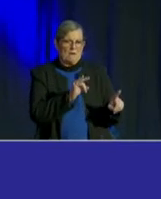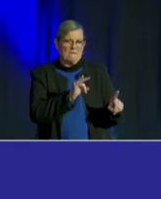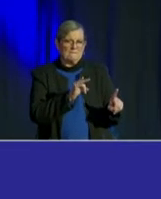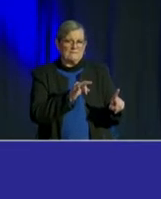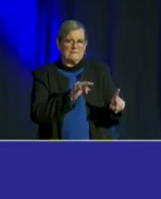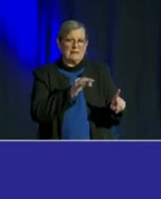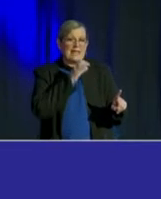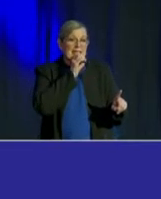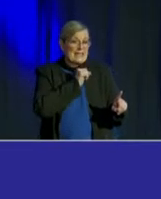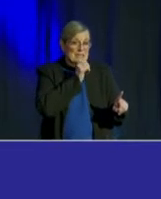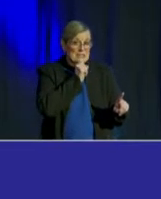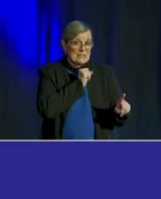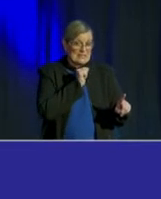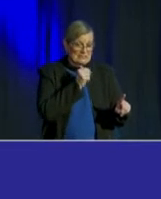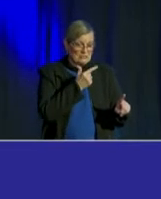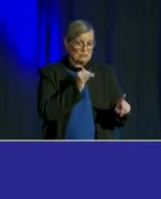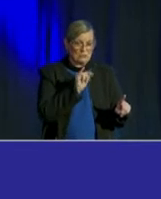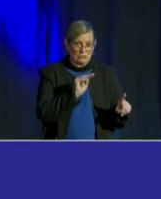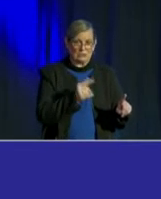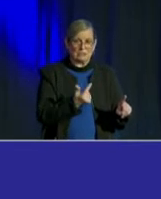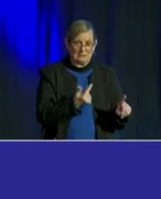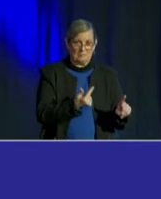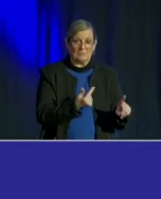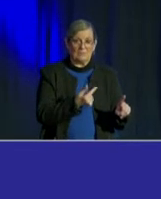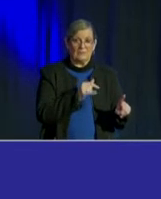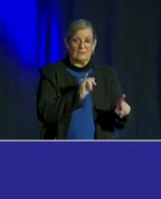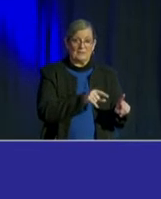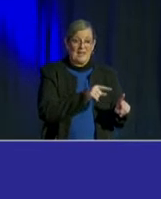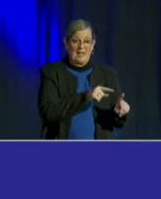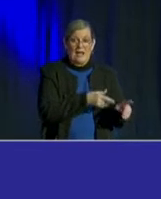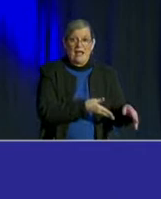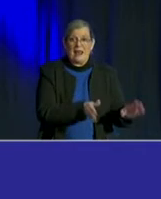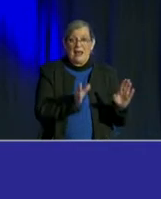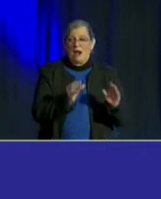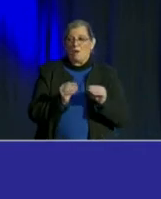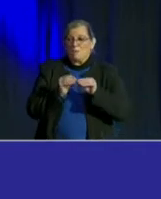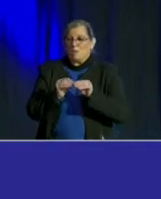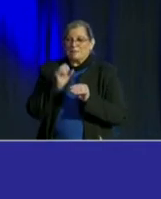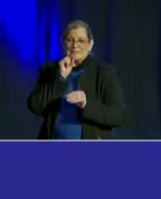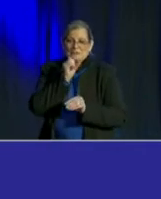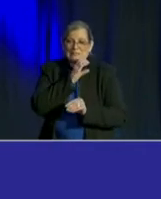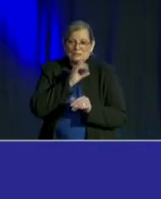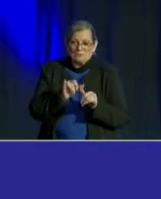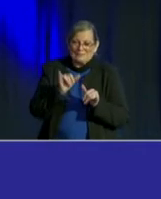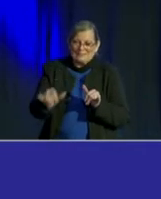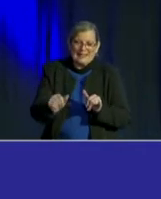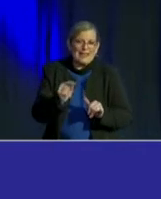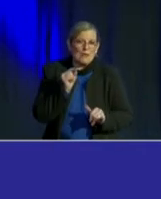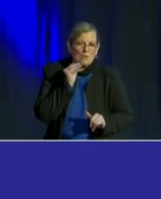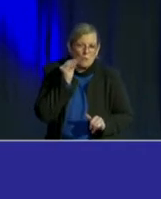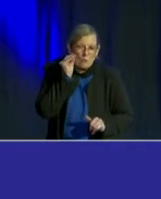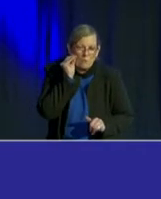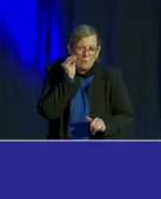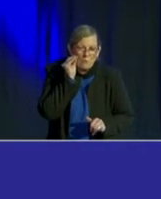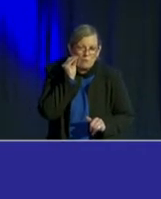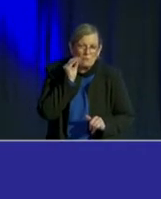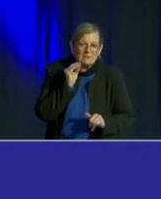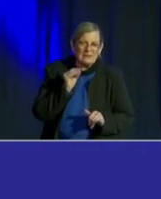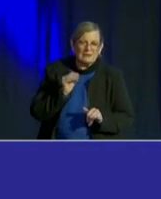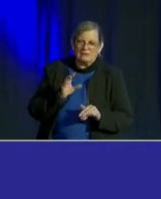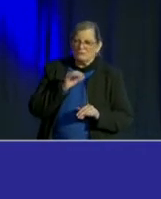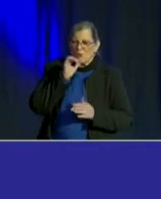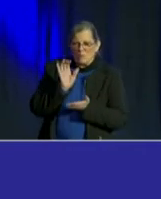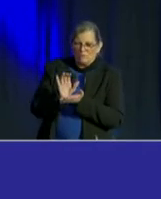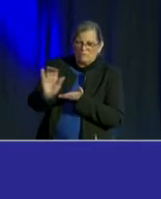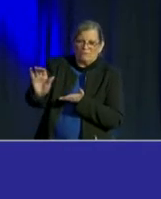Aging, for short, and that allows more seniors to stay in their home and be a vibrant or part of our vibrant